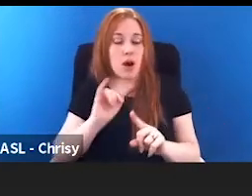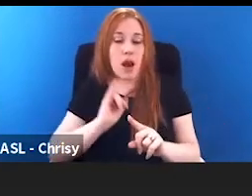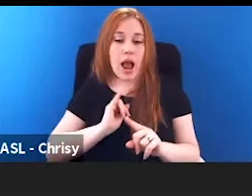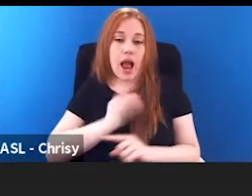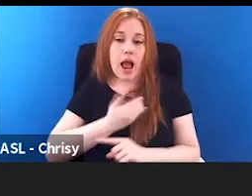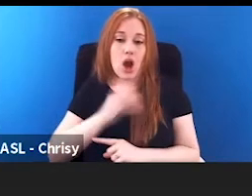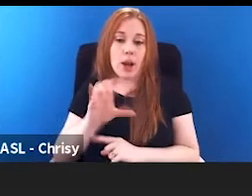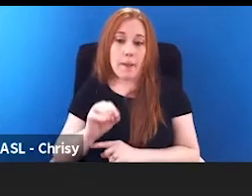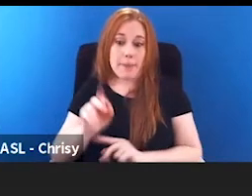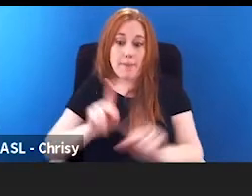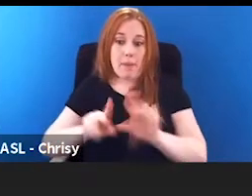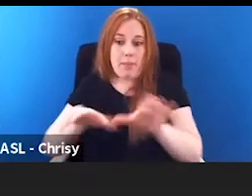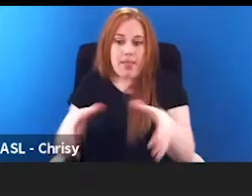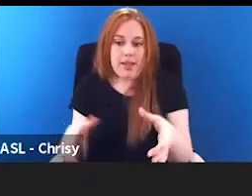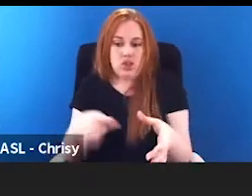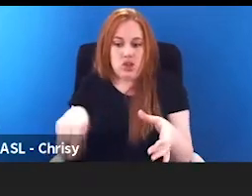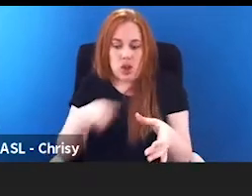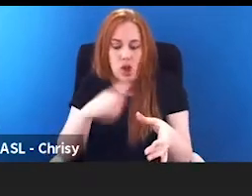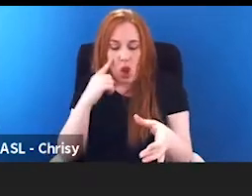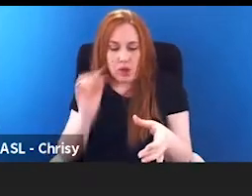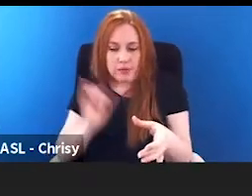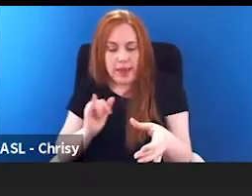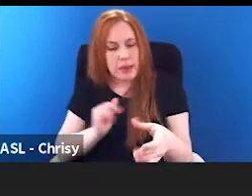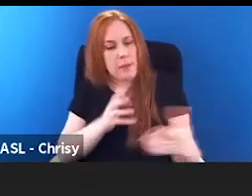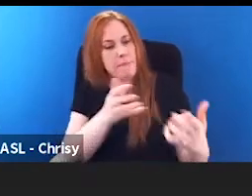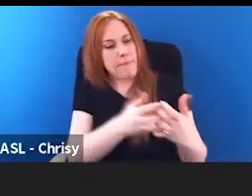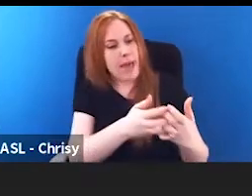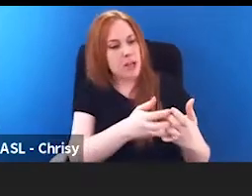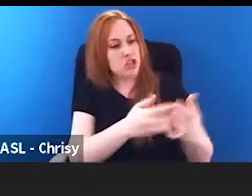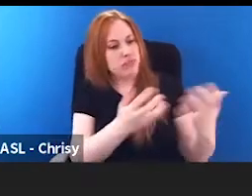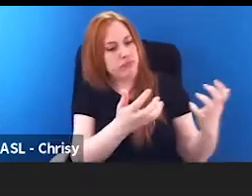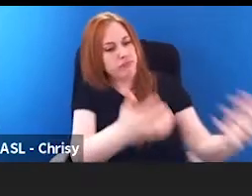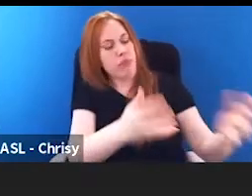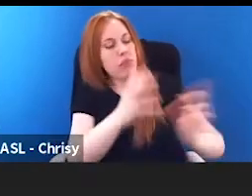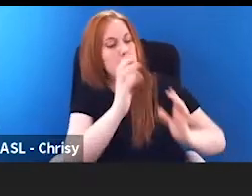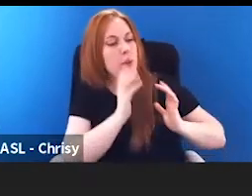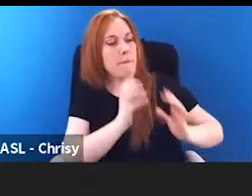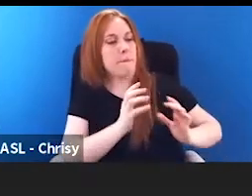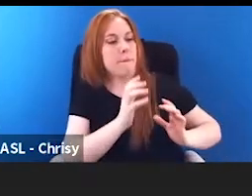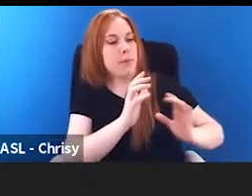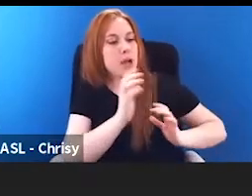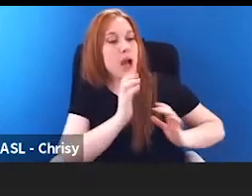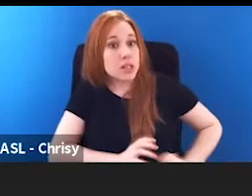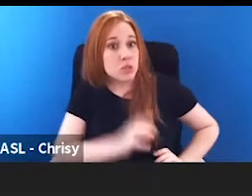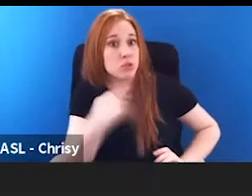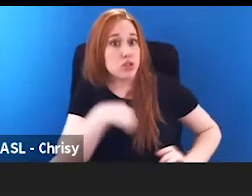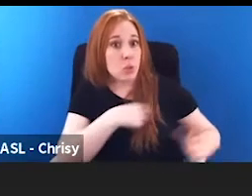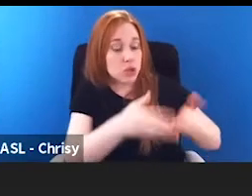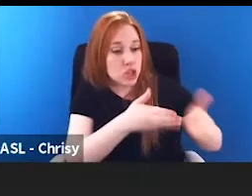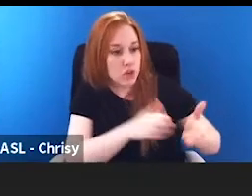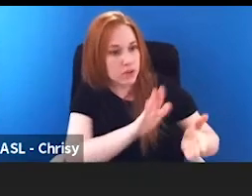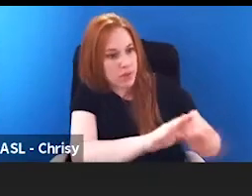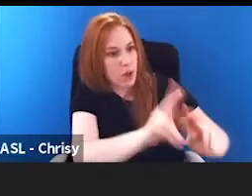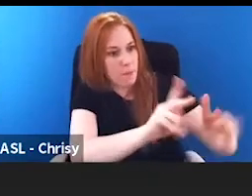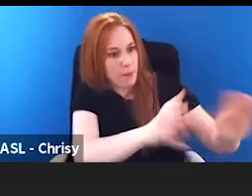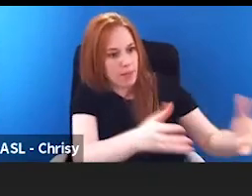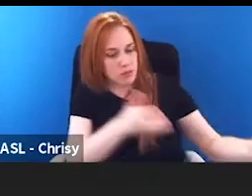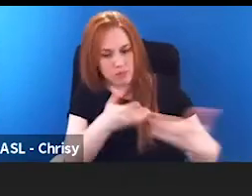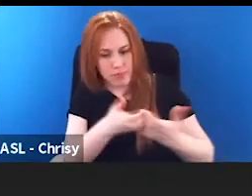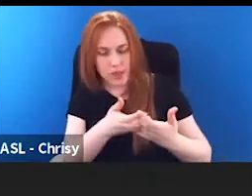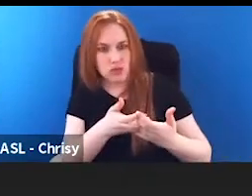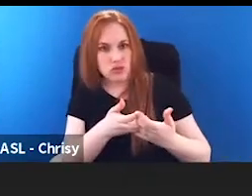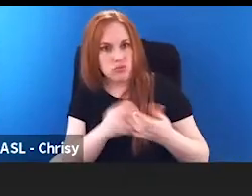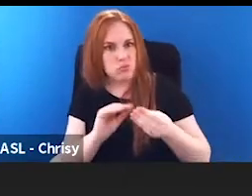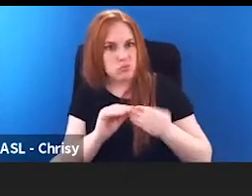and being sure that that reflects the population of the community that we are serving. And the more you get into those numbers, the